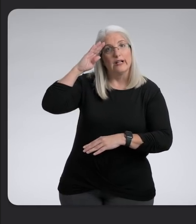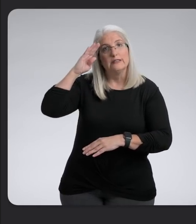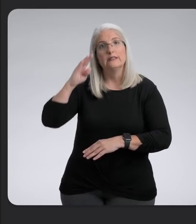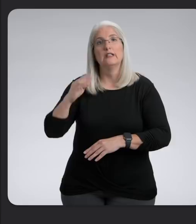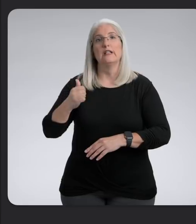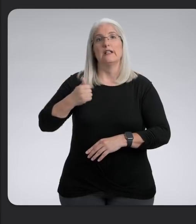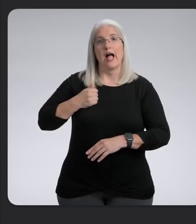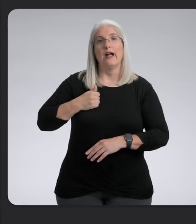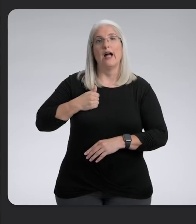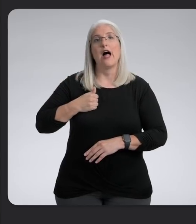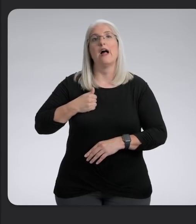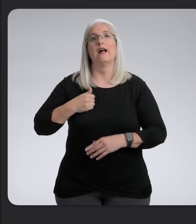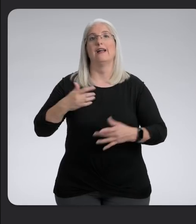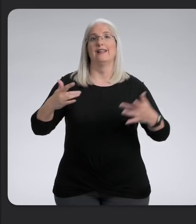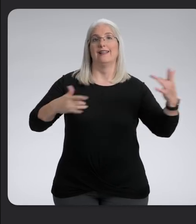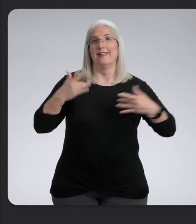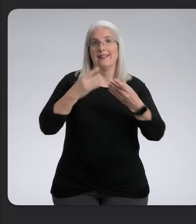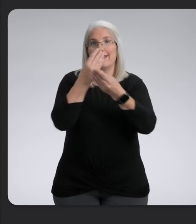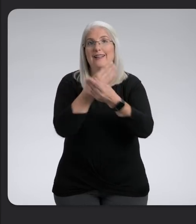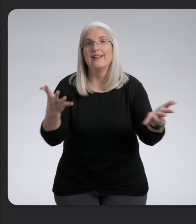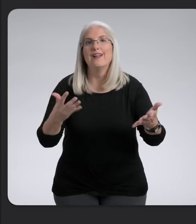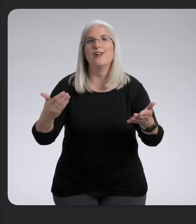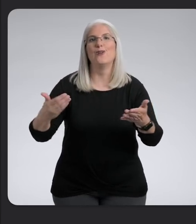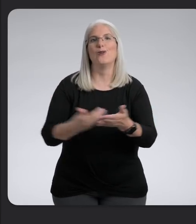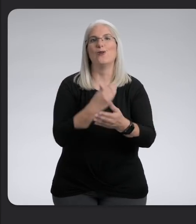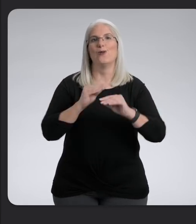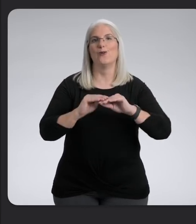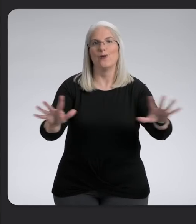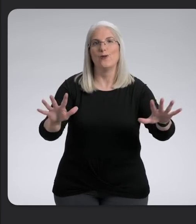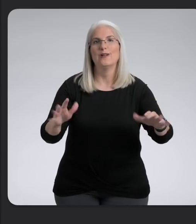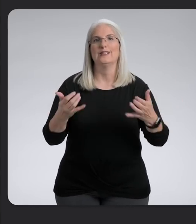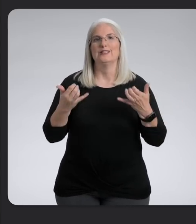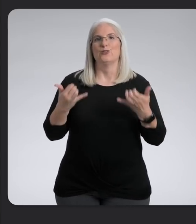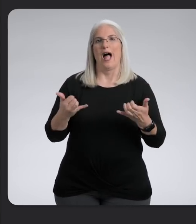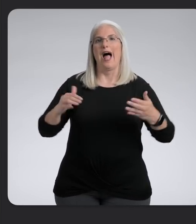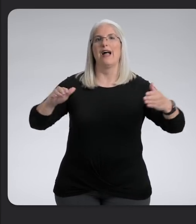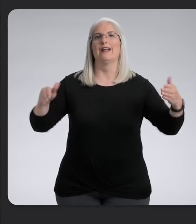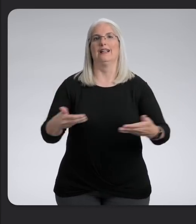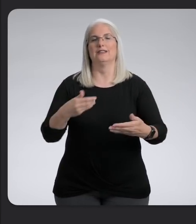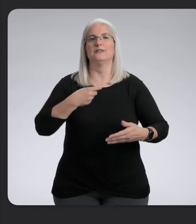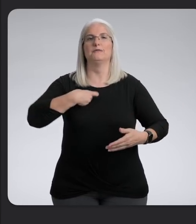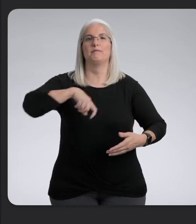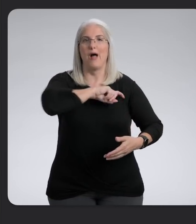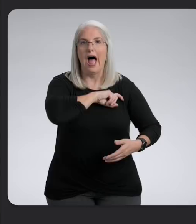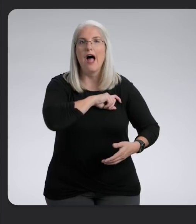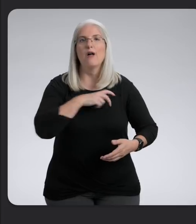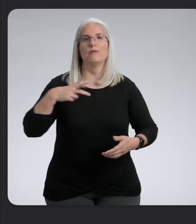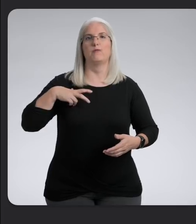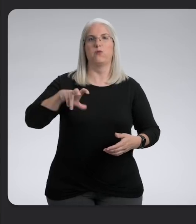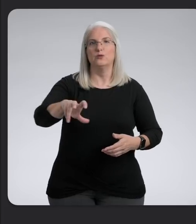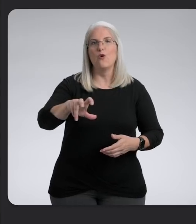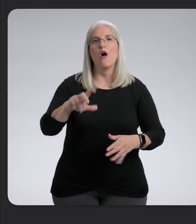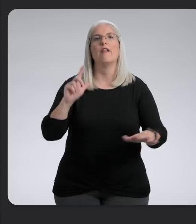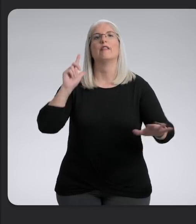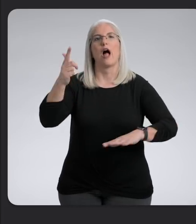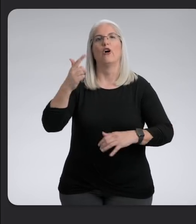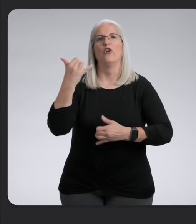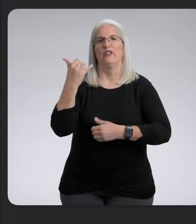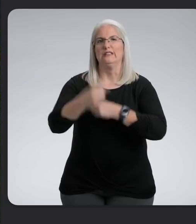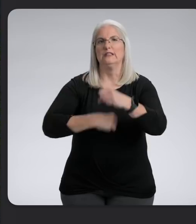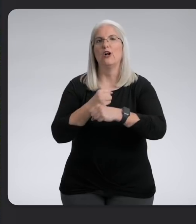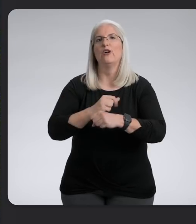we're excited to announce we're bringing the new map today to Spain and Portugal, and later this year, we'll add Italy and